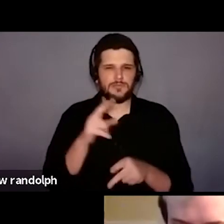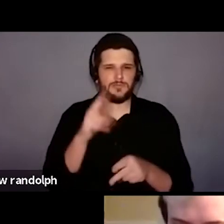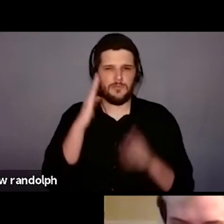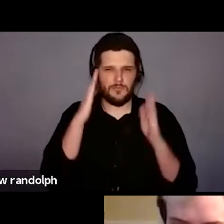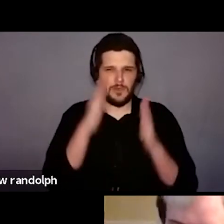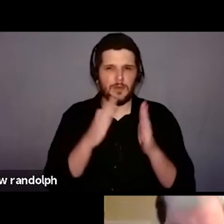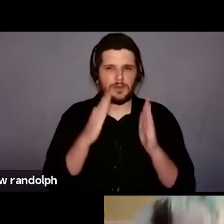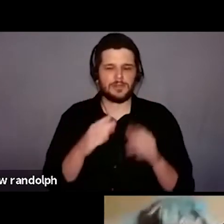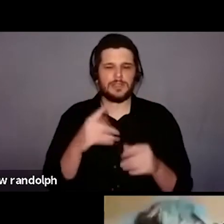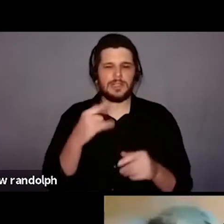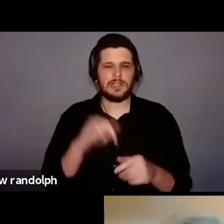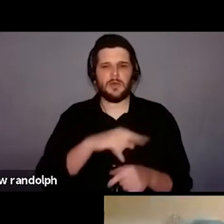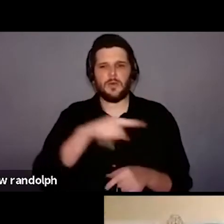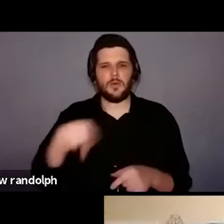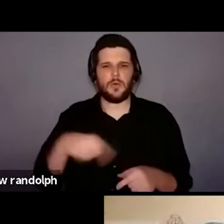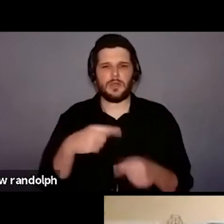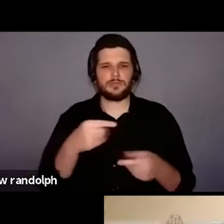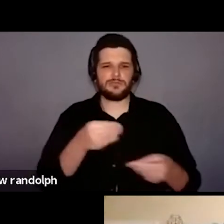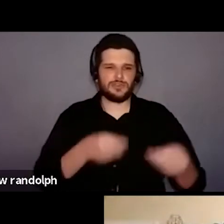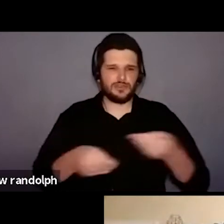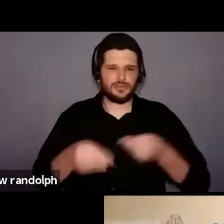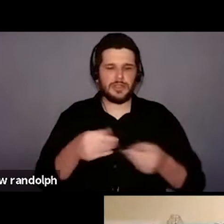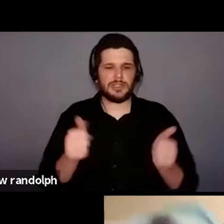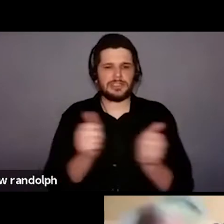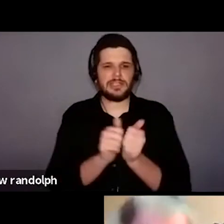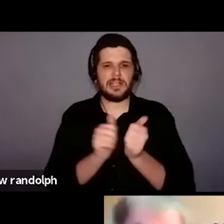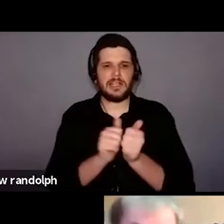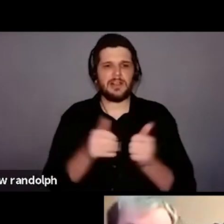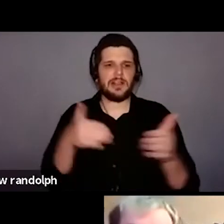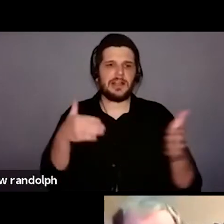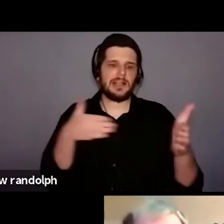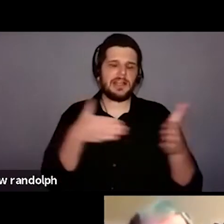struggling together against the common